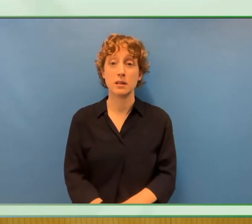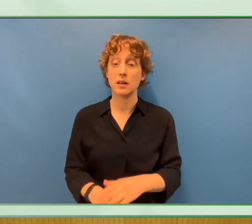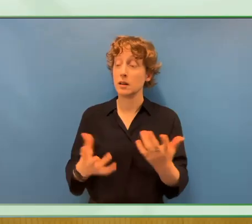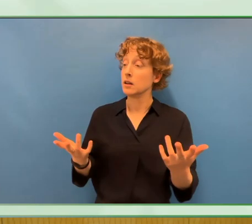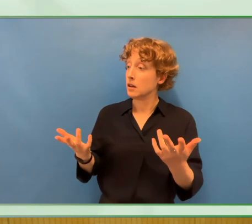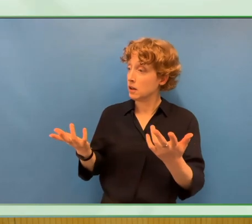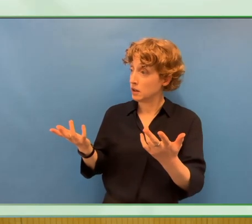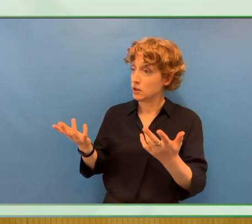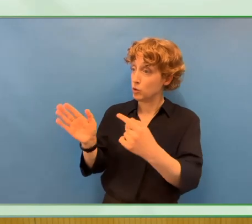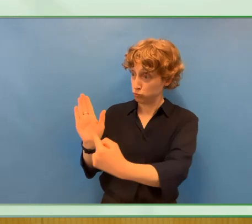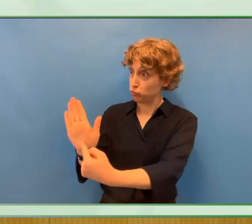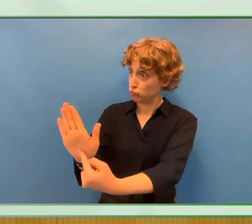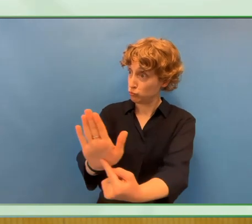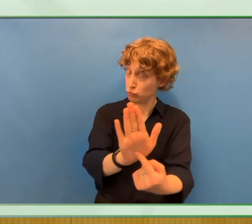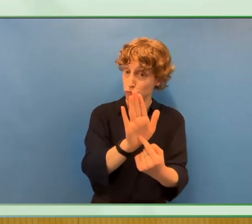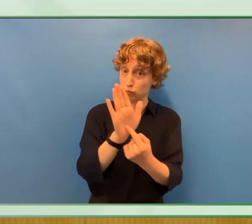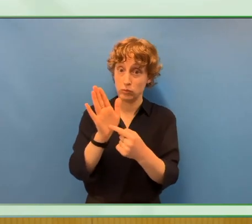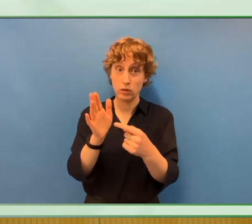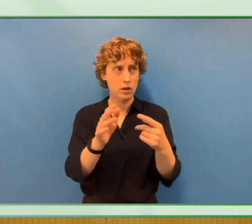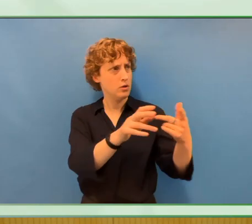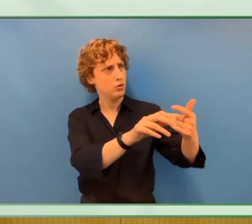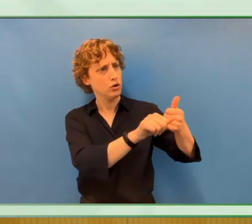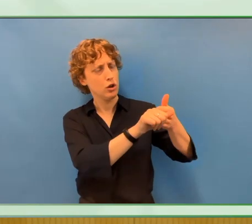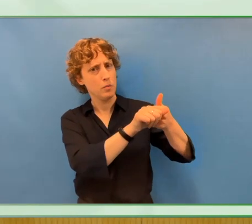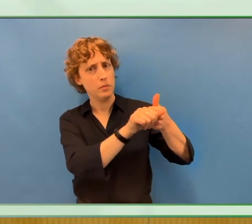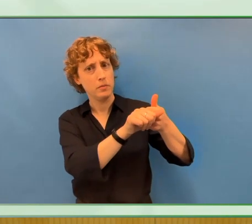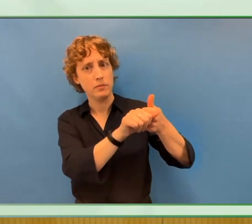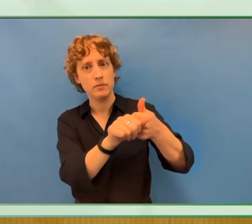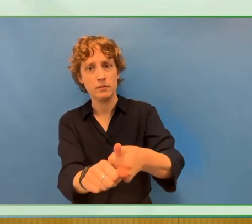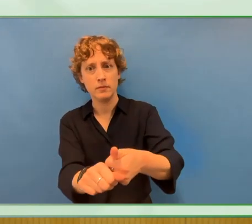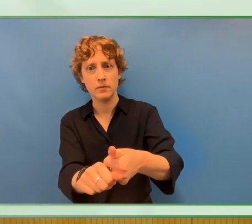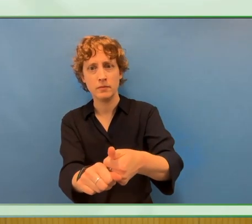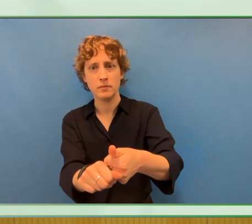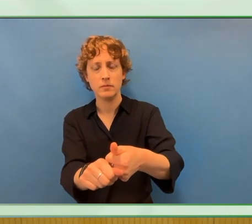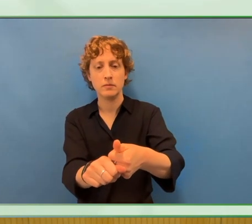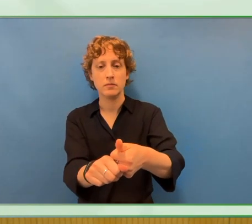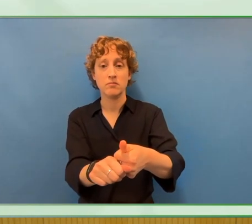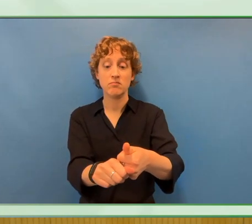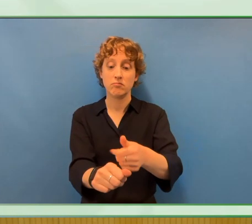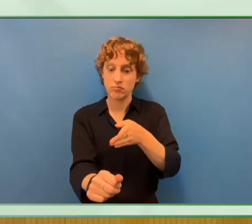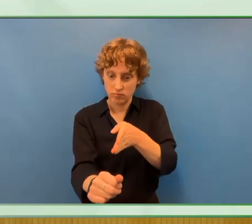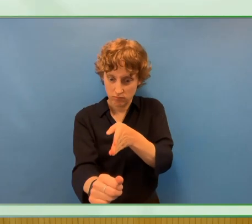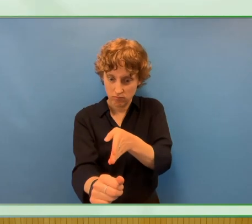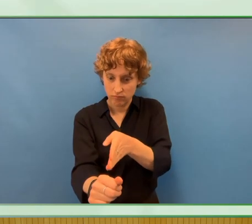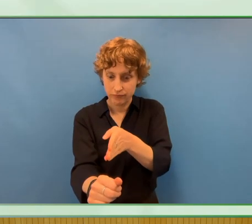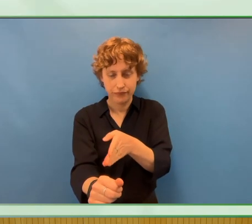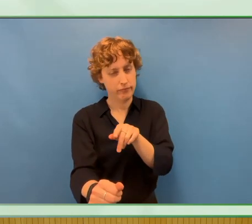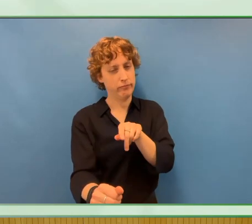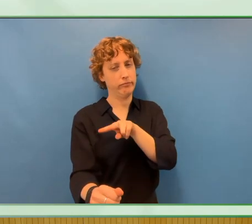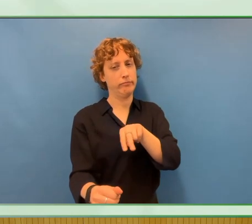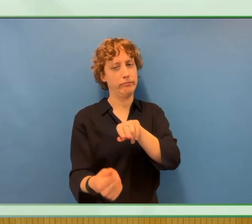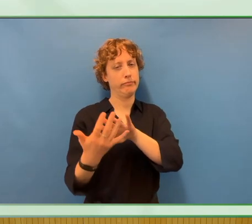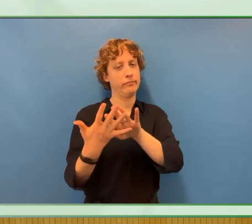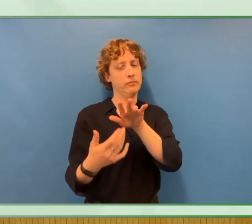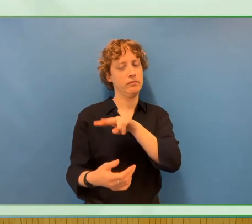It's smelly, and if it's the only thing that you do, it smells like you know what. If this is your job, it's not a great job if